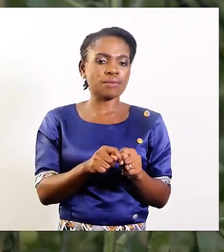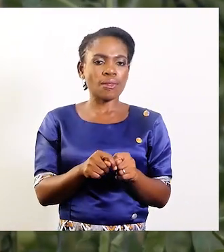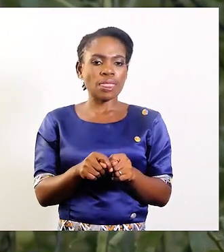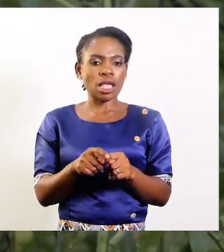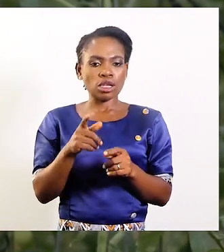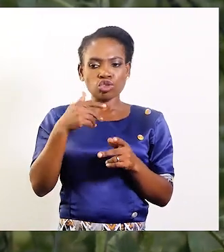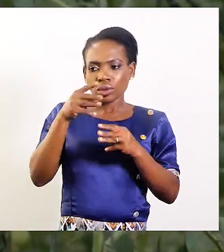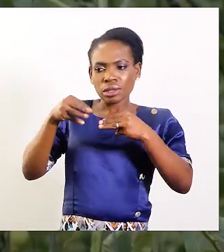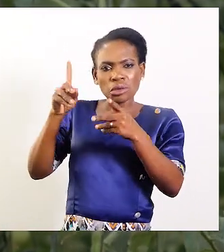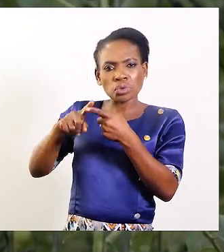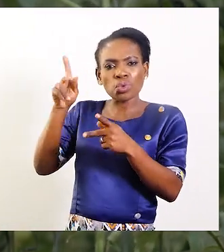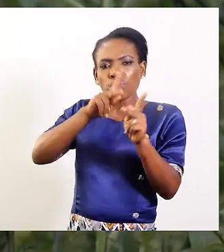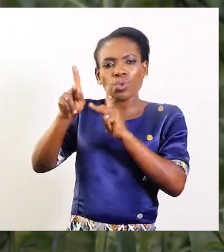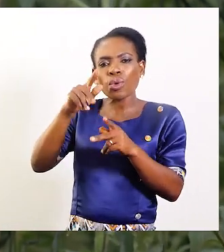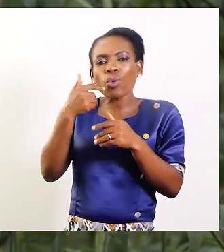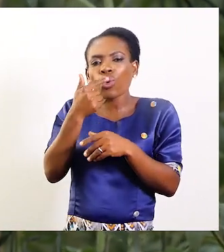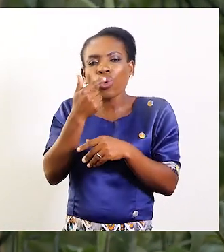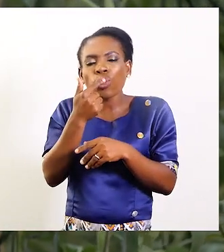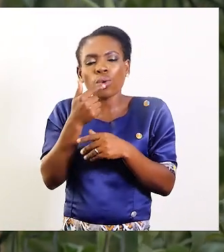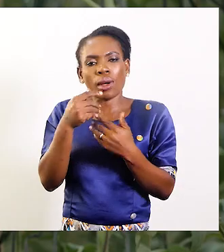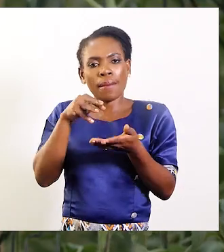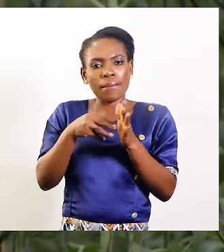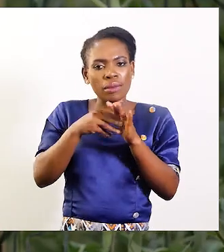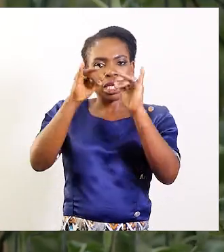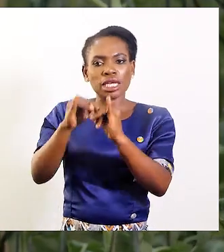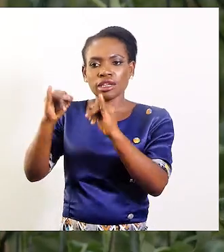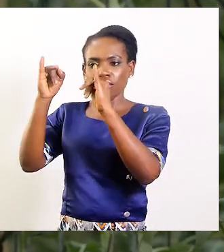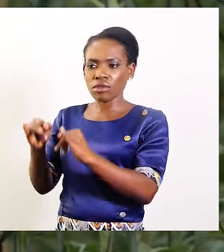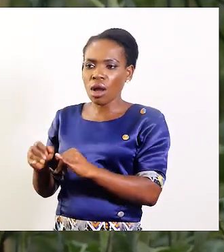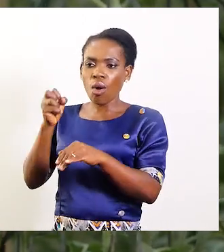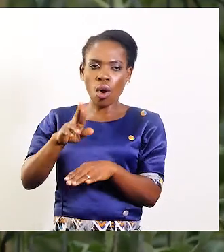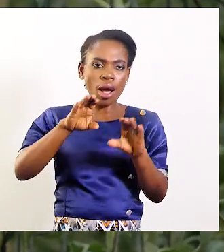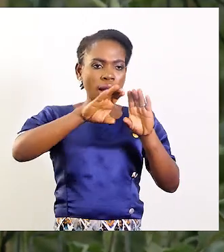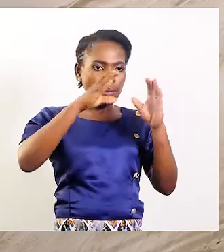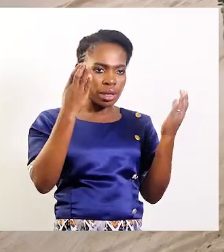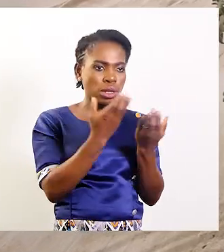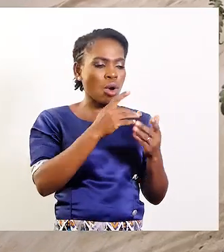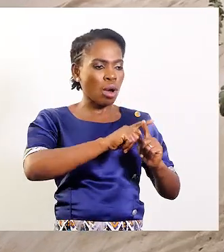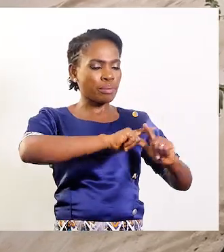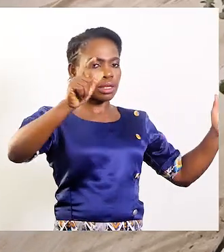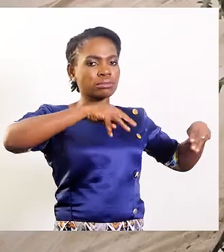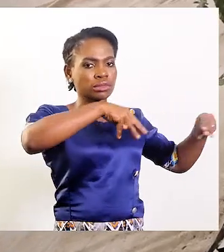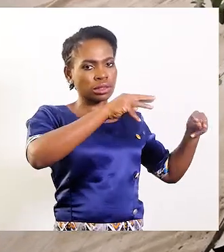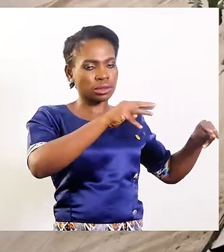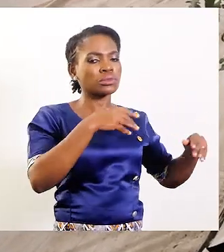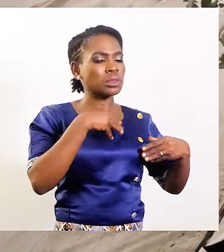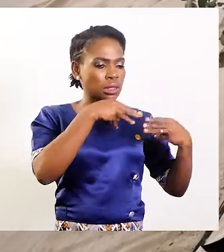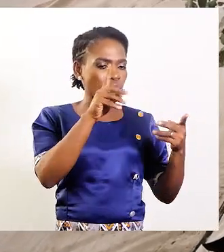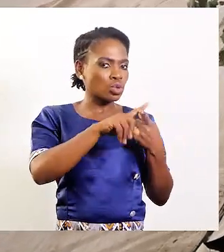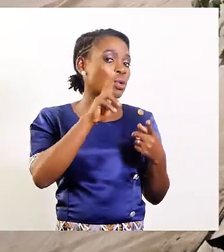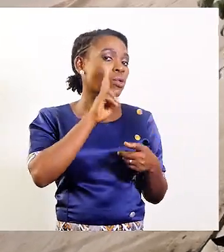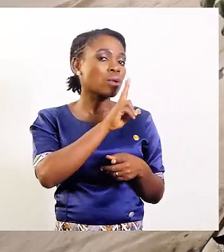Who do you sell them to? You sell them to, individuals, or you sell them to big markets? We are doing hotels. Okay. We are doing